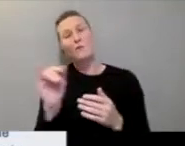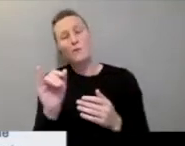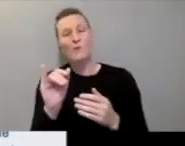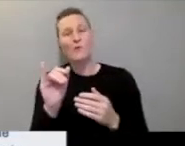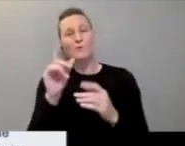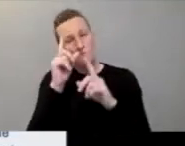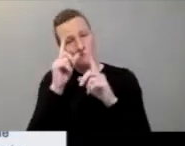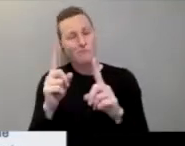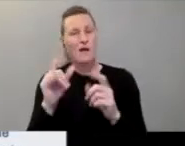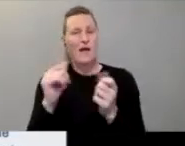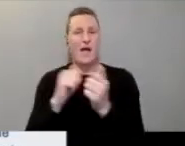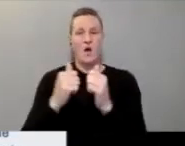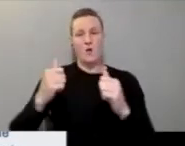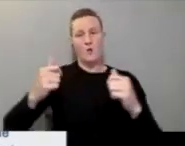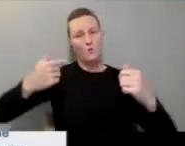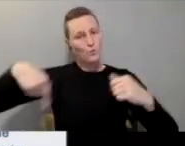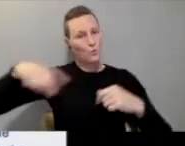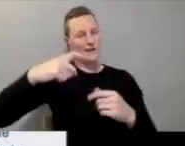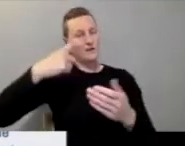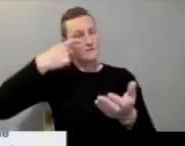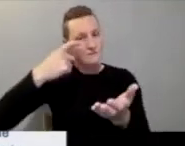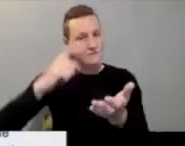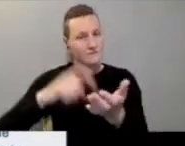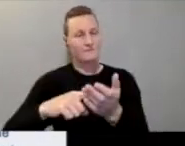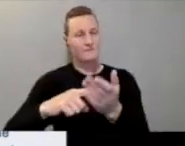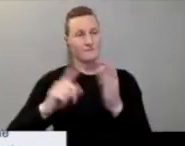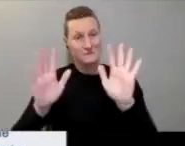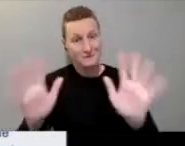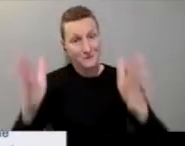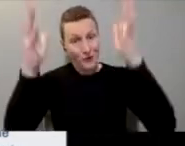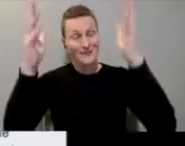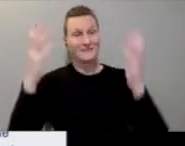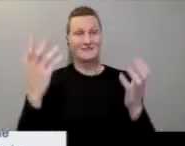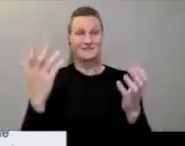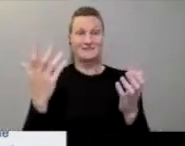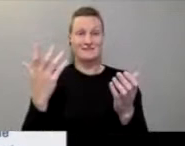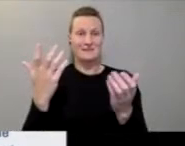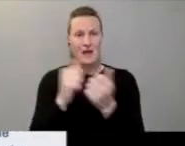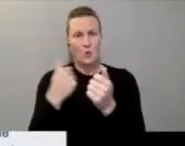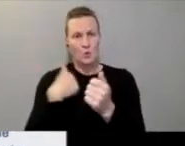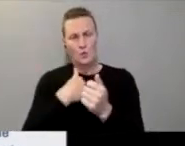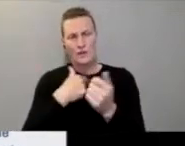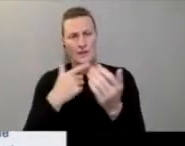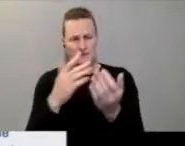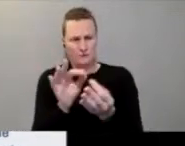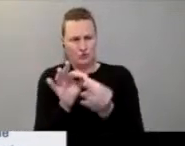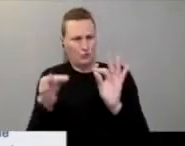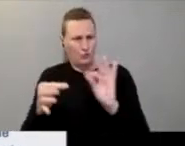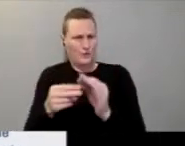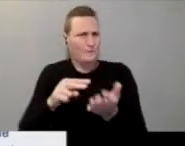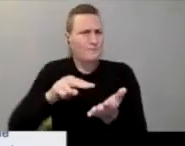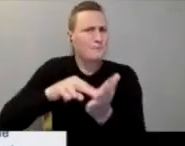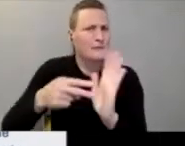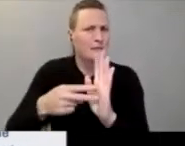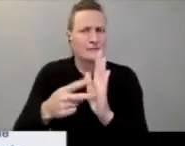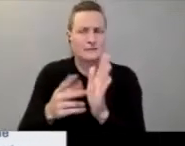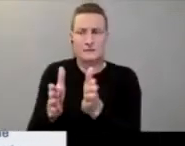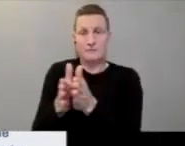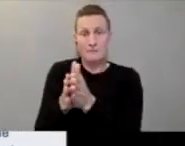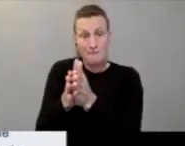celebrating all of the incredible public artwork and programs and kind of cultural activity that is happening